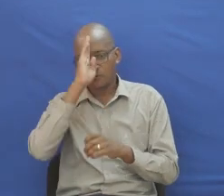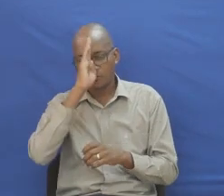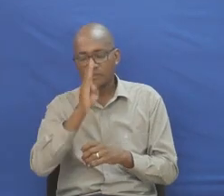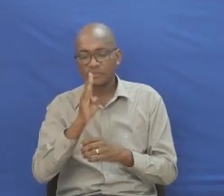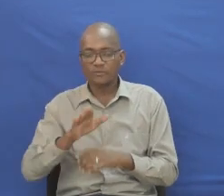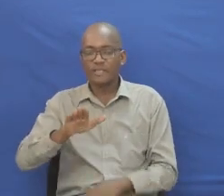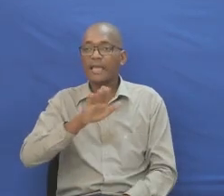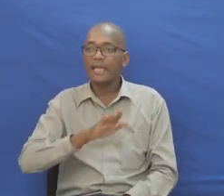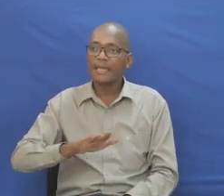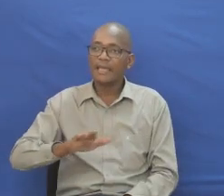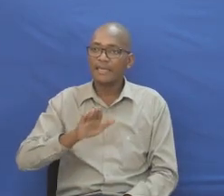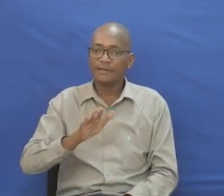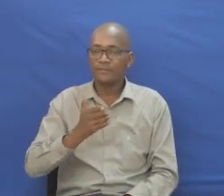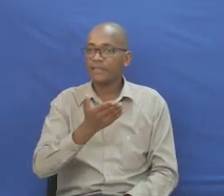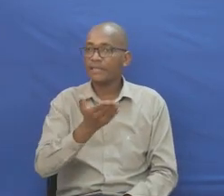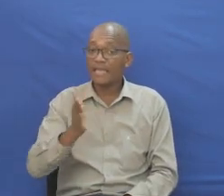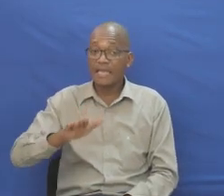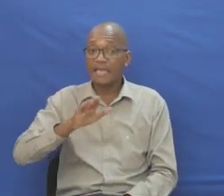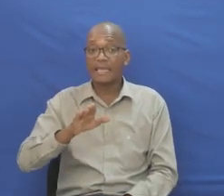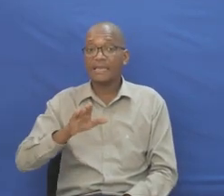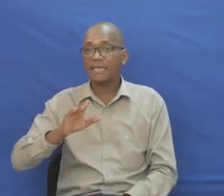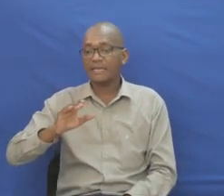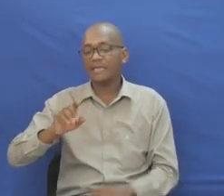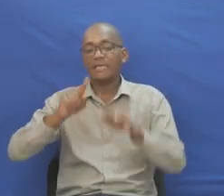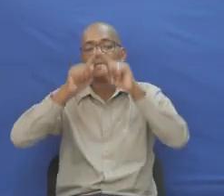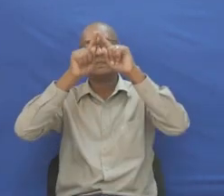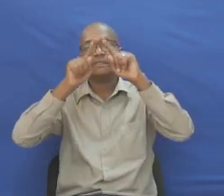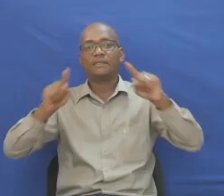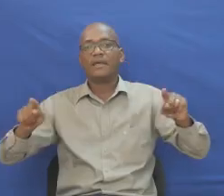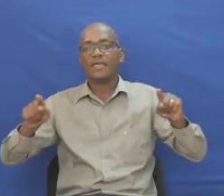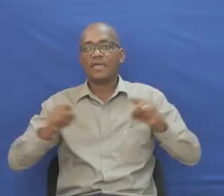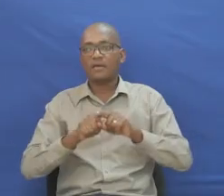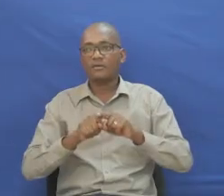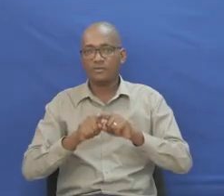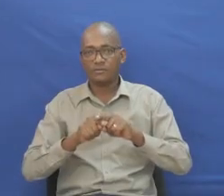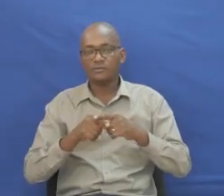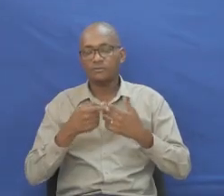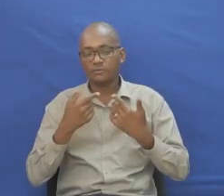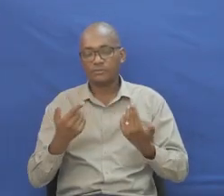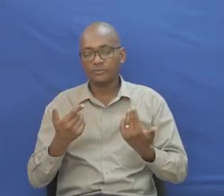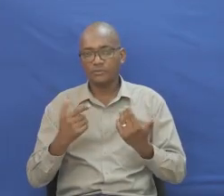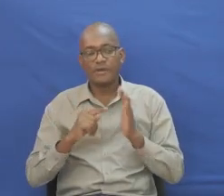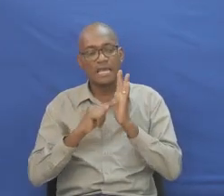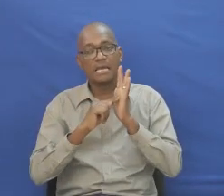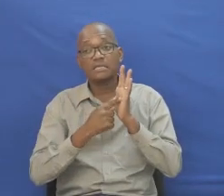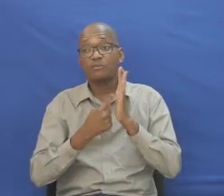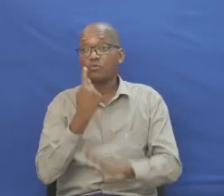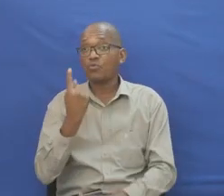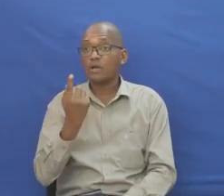area of any triangle? Let us take example 1. Example